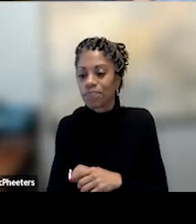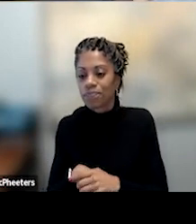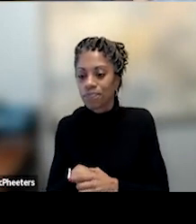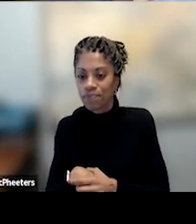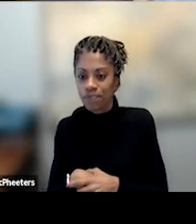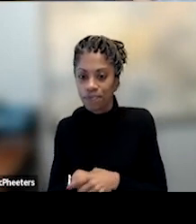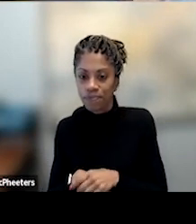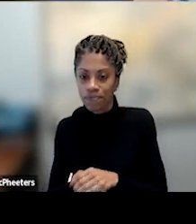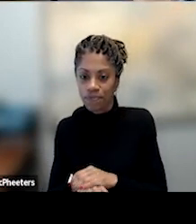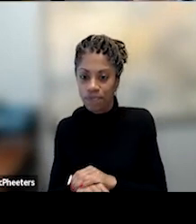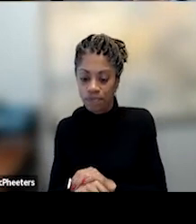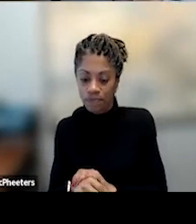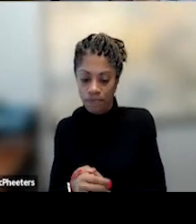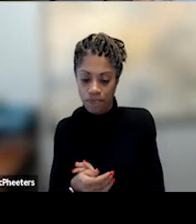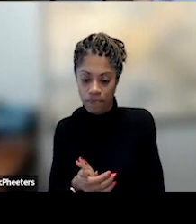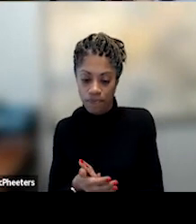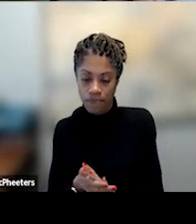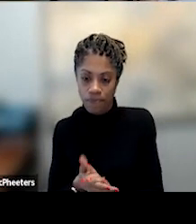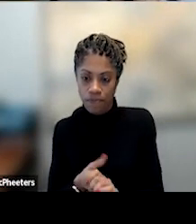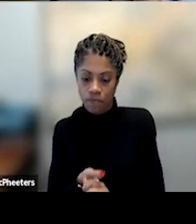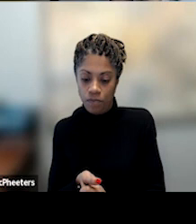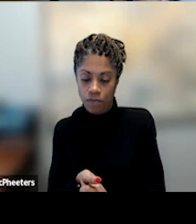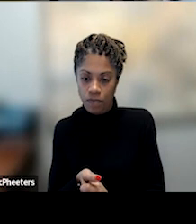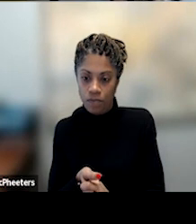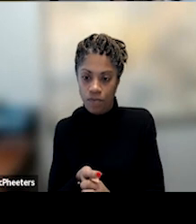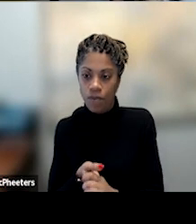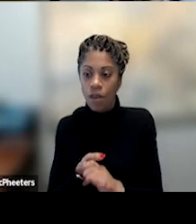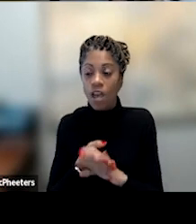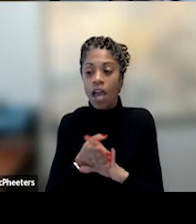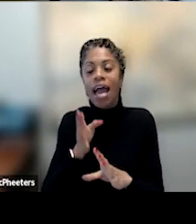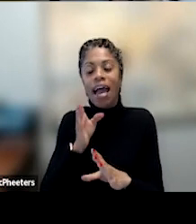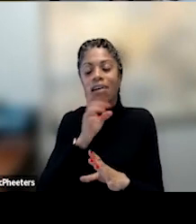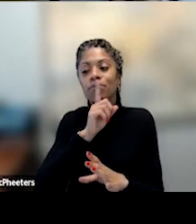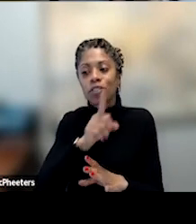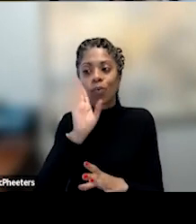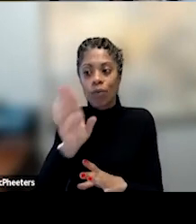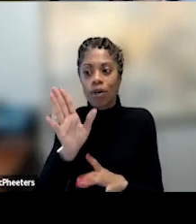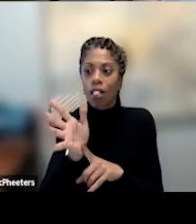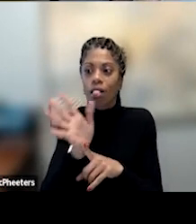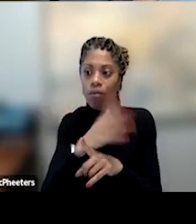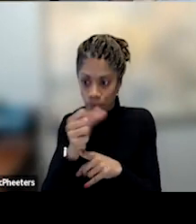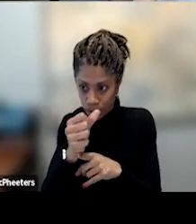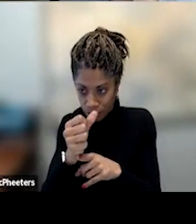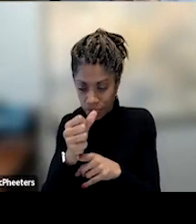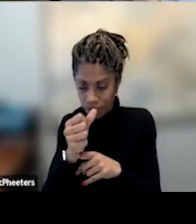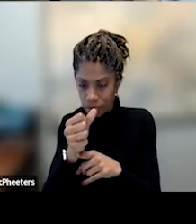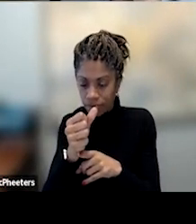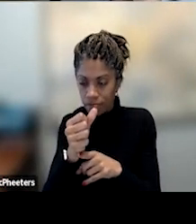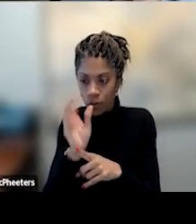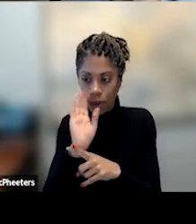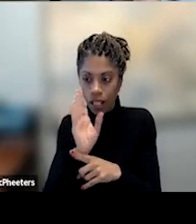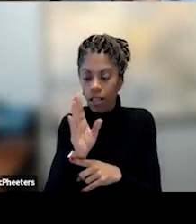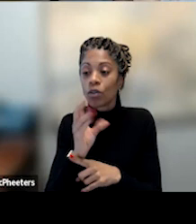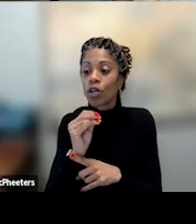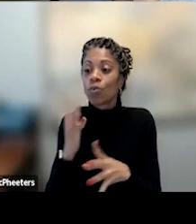So we encourage you to do that. It's likely that we're going to sell out sometime next year. So if you want to get your